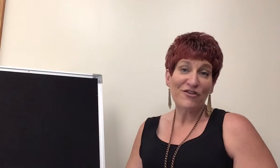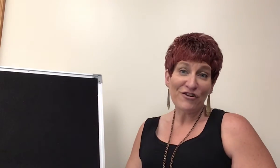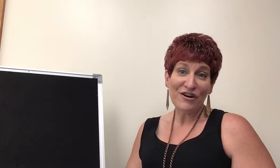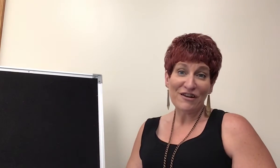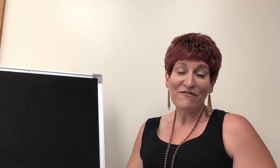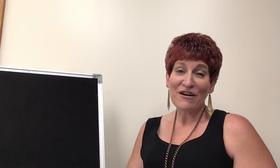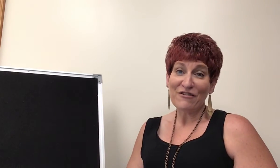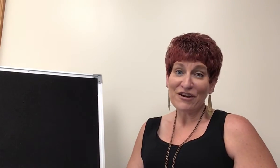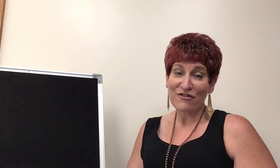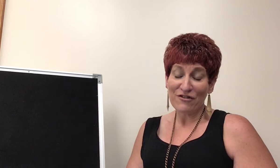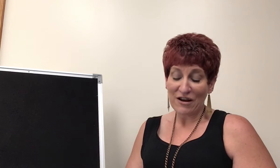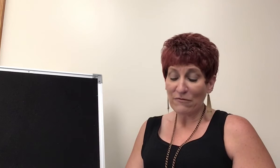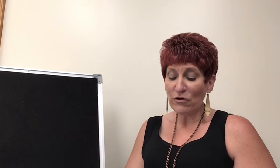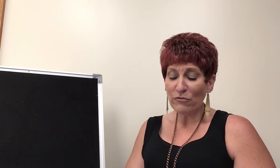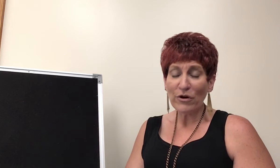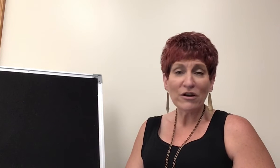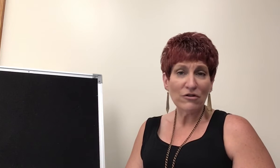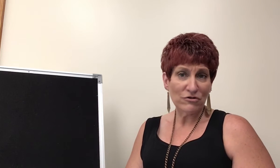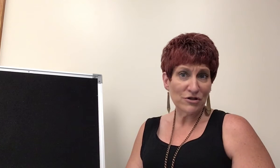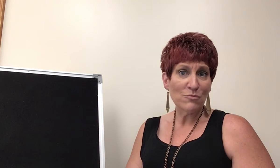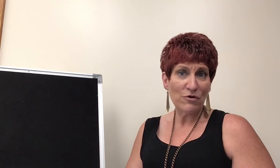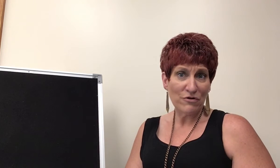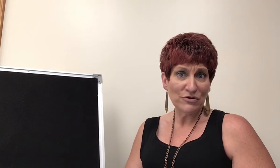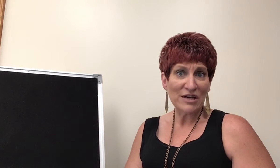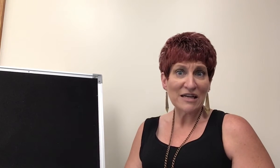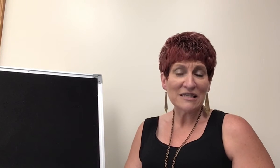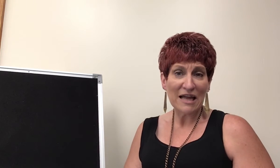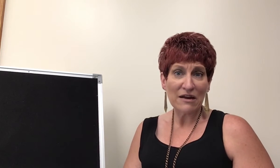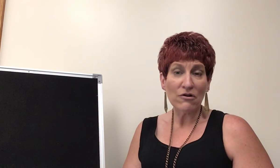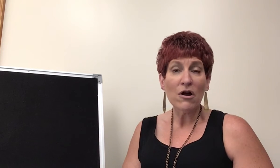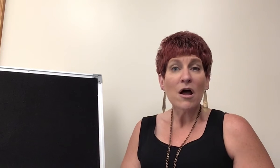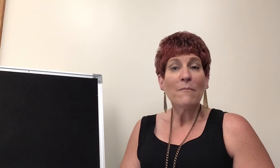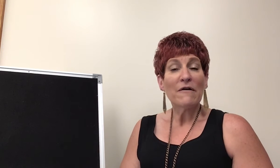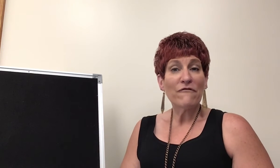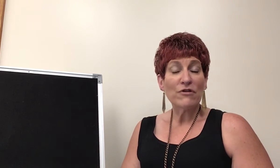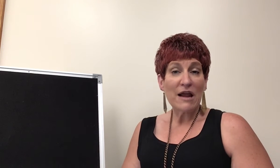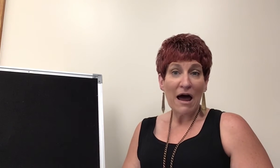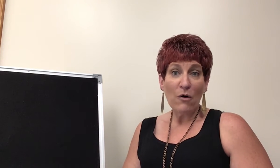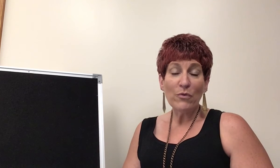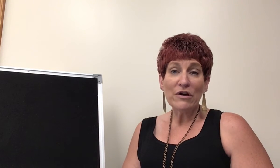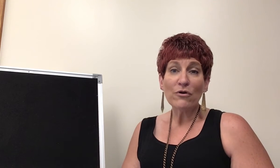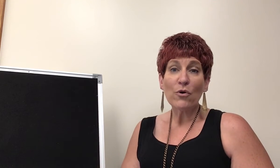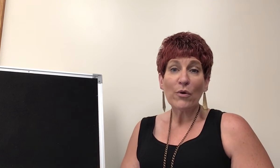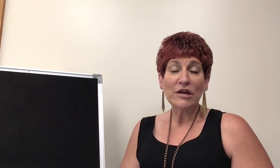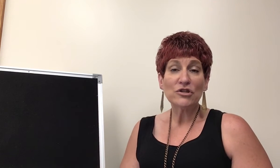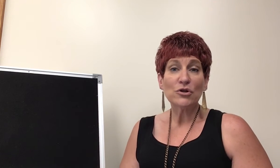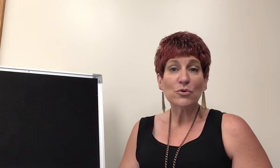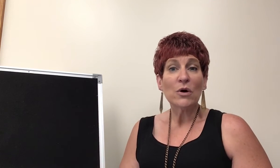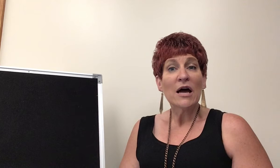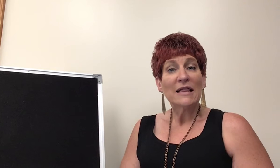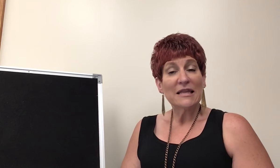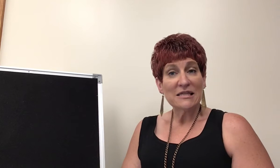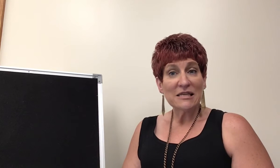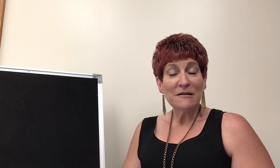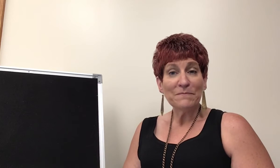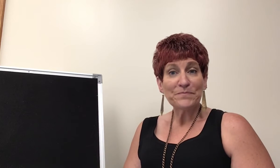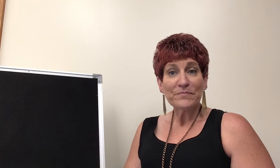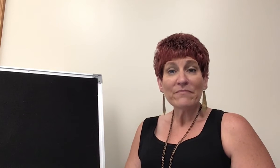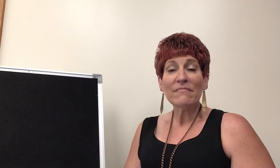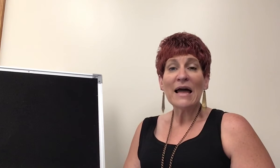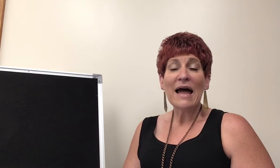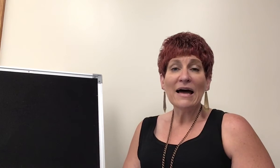Very good. Very good. And we're going to learn some more of those signs later. But for now, we are going to